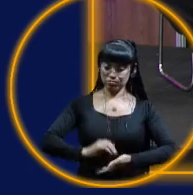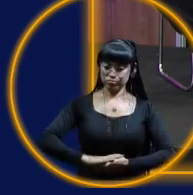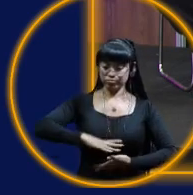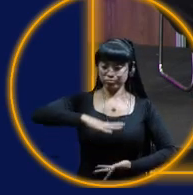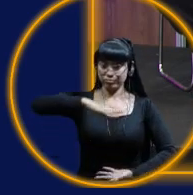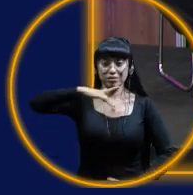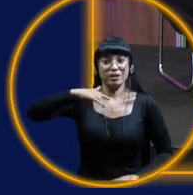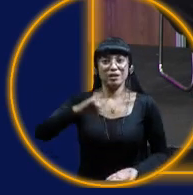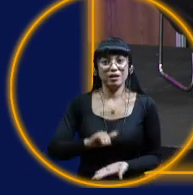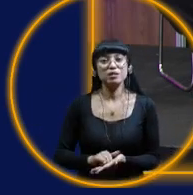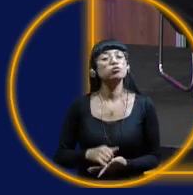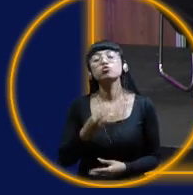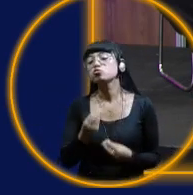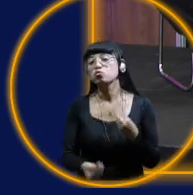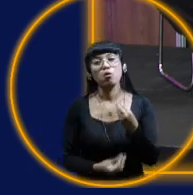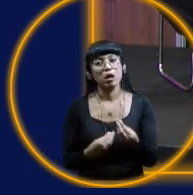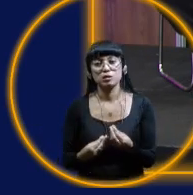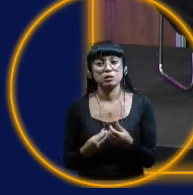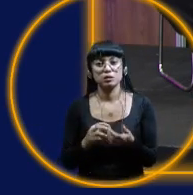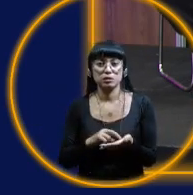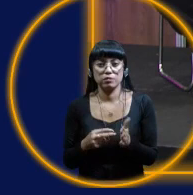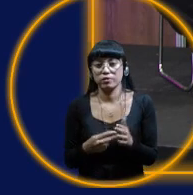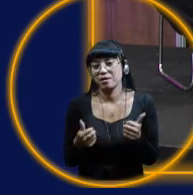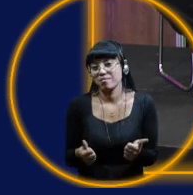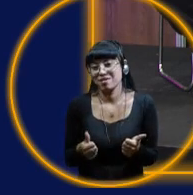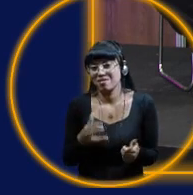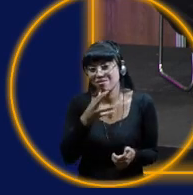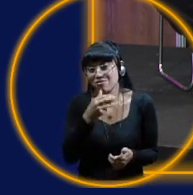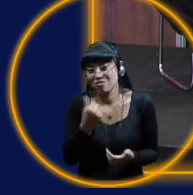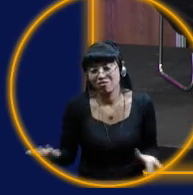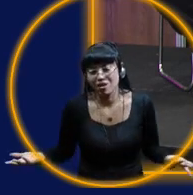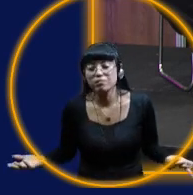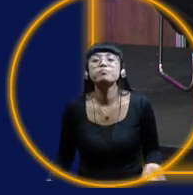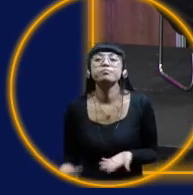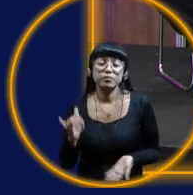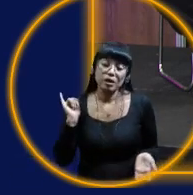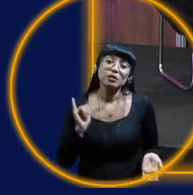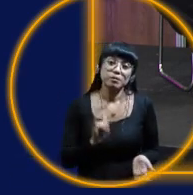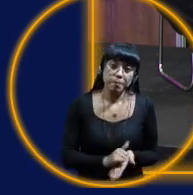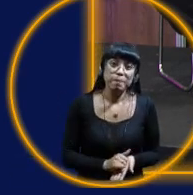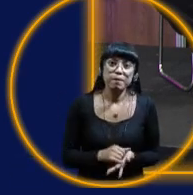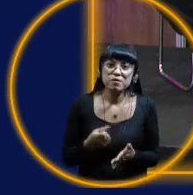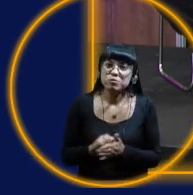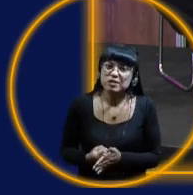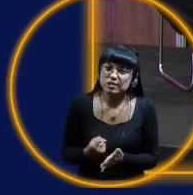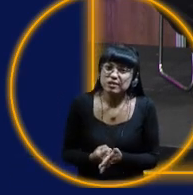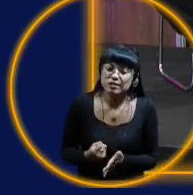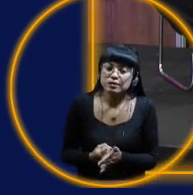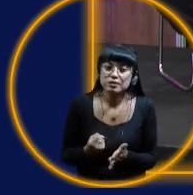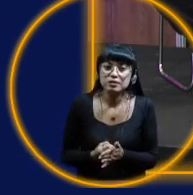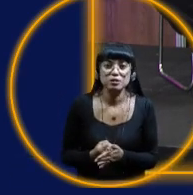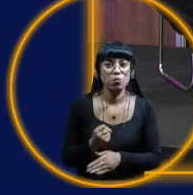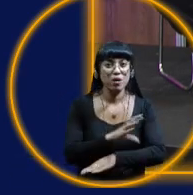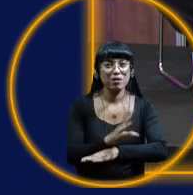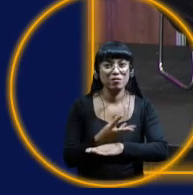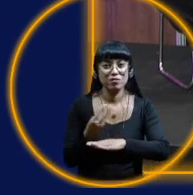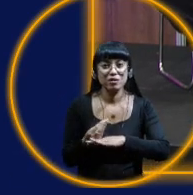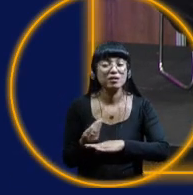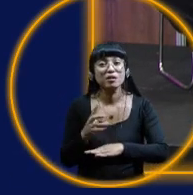well. So it's also like managing the bad feelings by